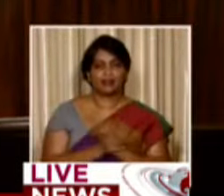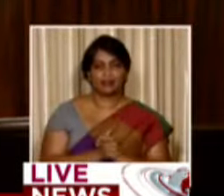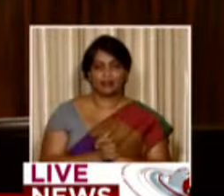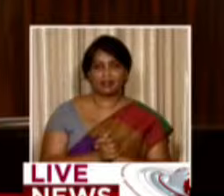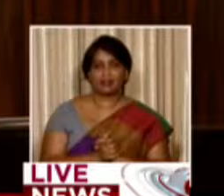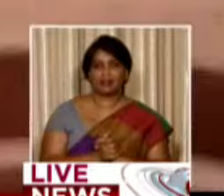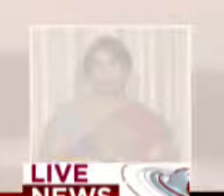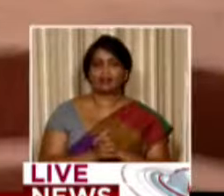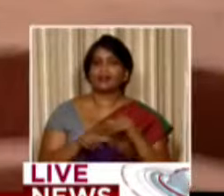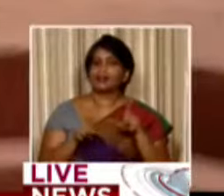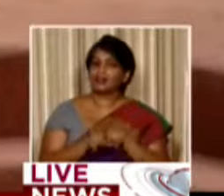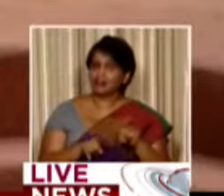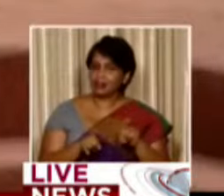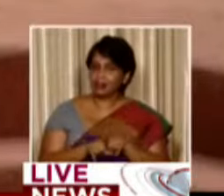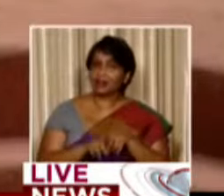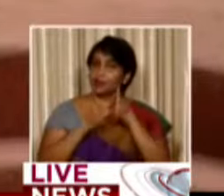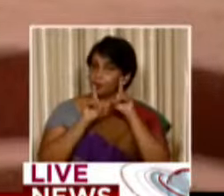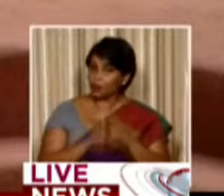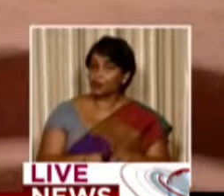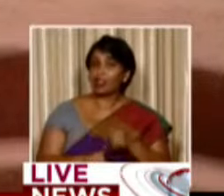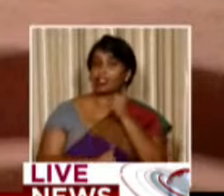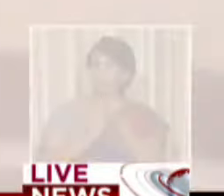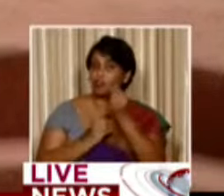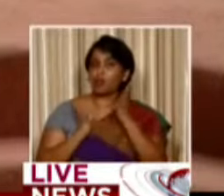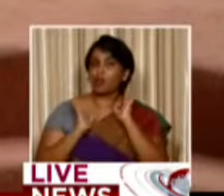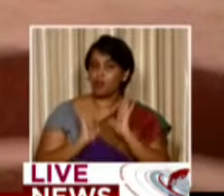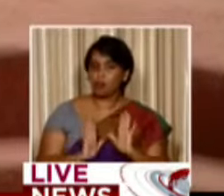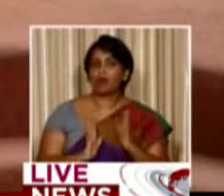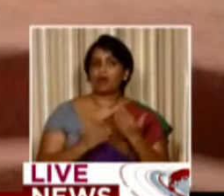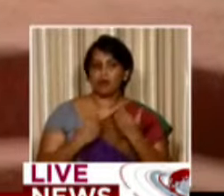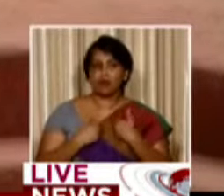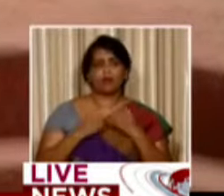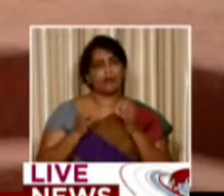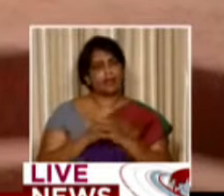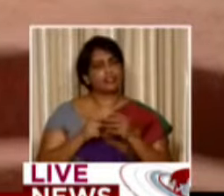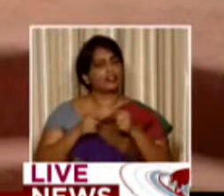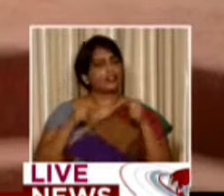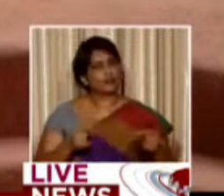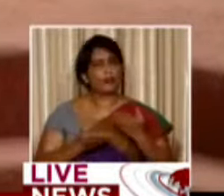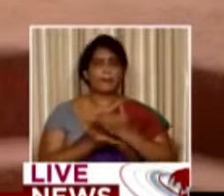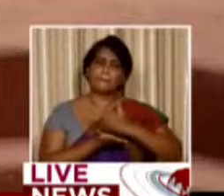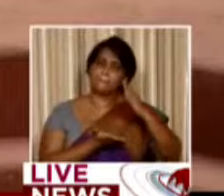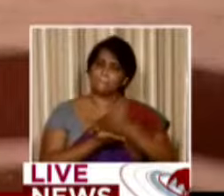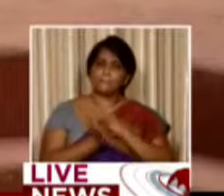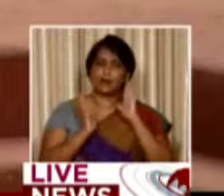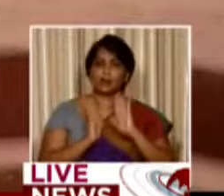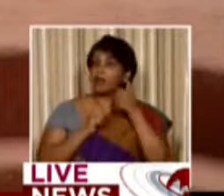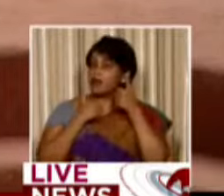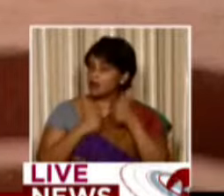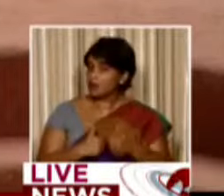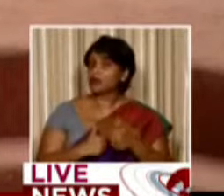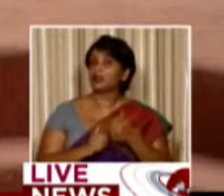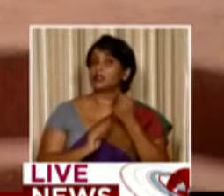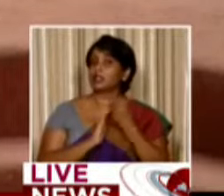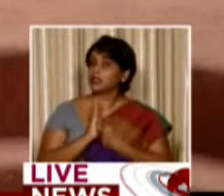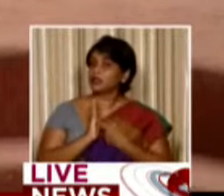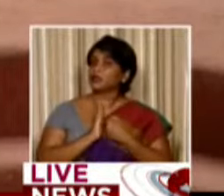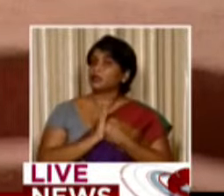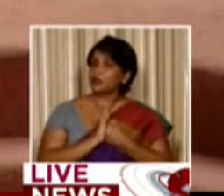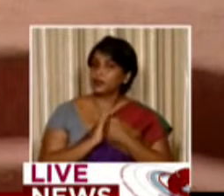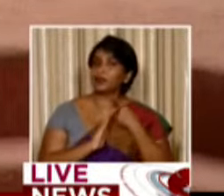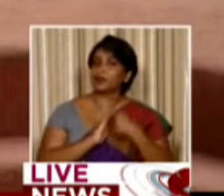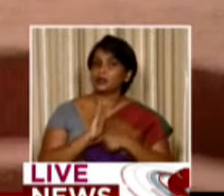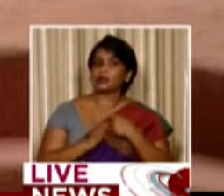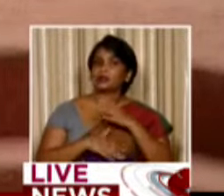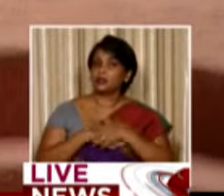yesterday and today. The online safety bill aims to ban online communication of certain statements in the country, prevent the use of online accounts,